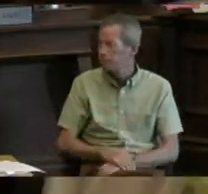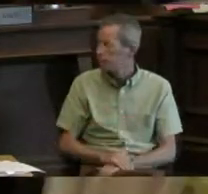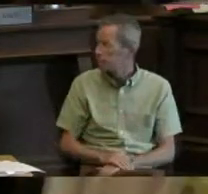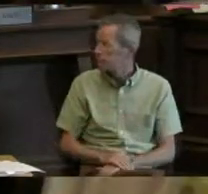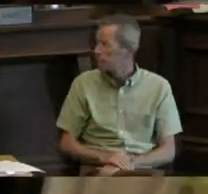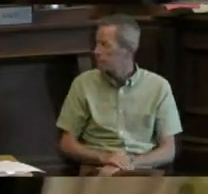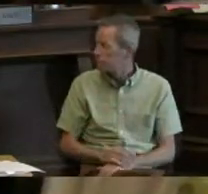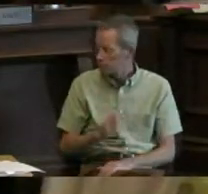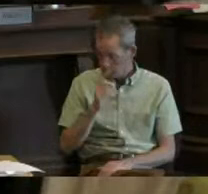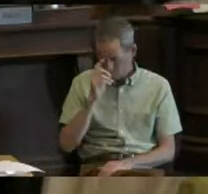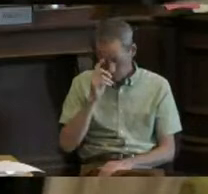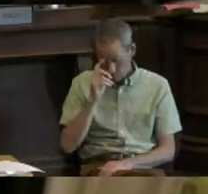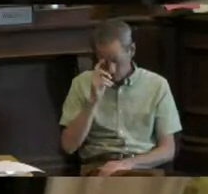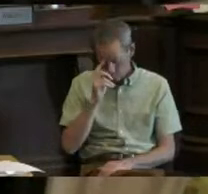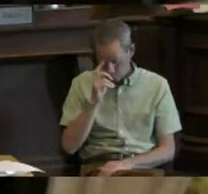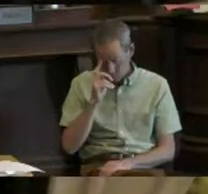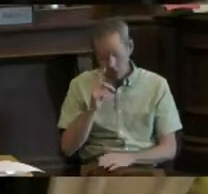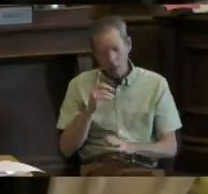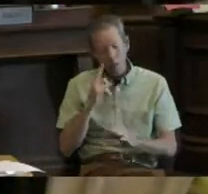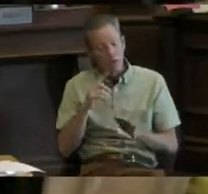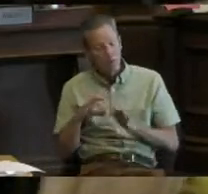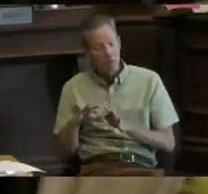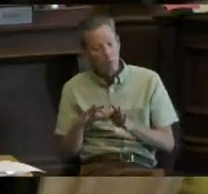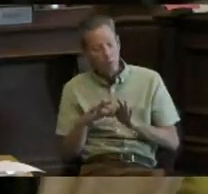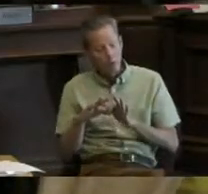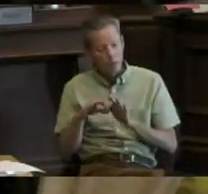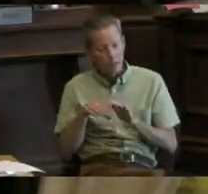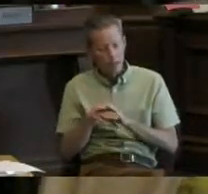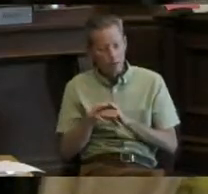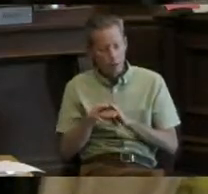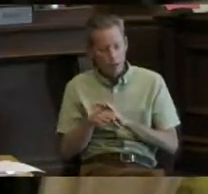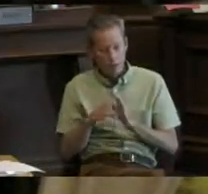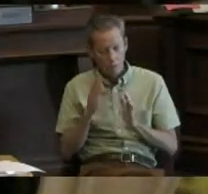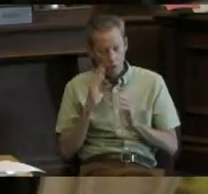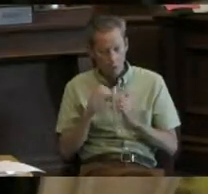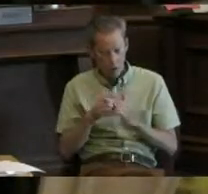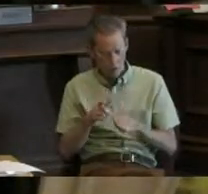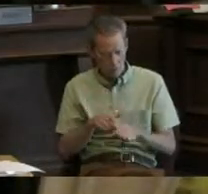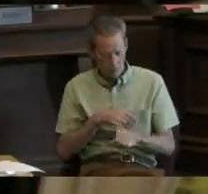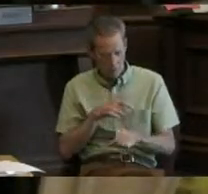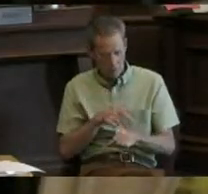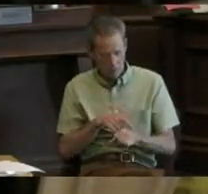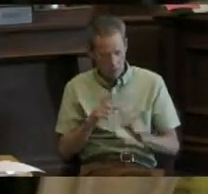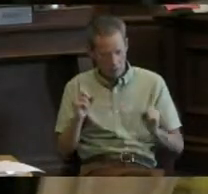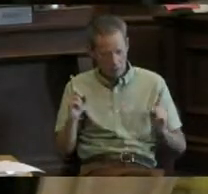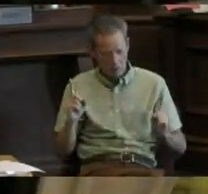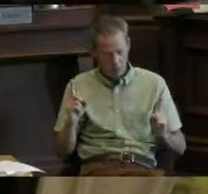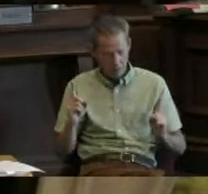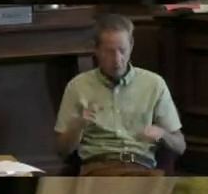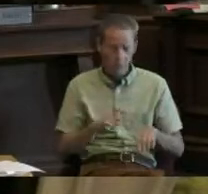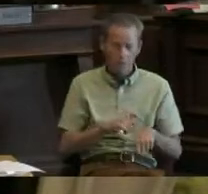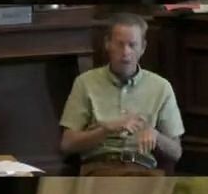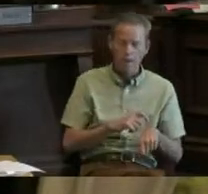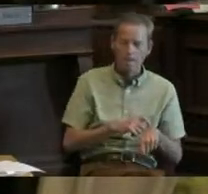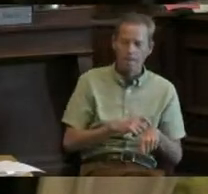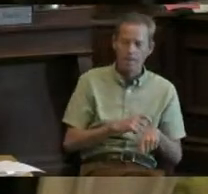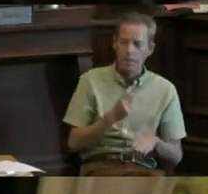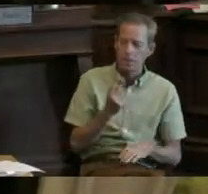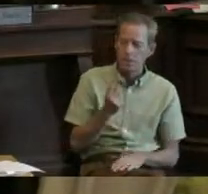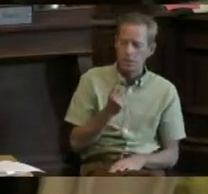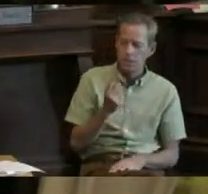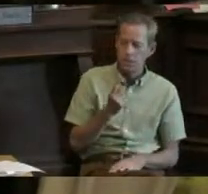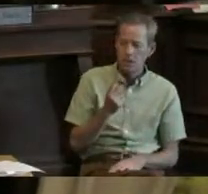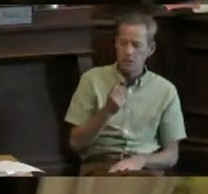In terms of the coordinated entry, do you know offhand how long the time frame is from the time someone